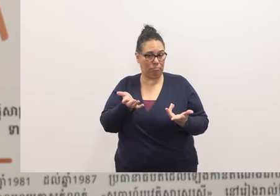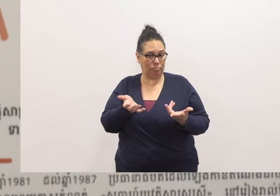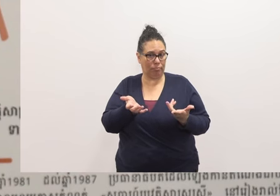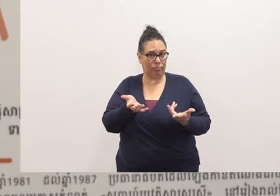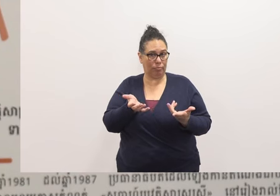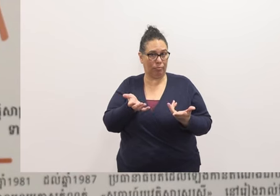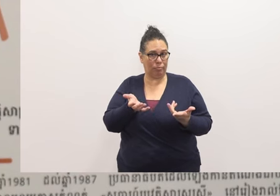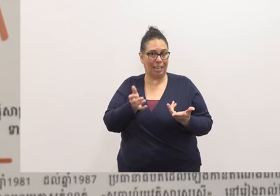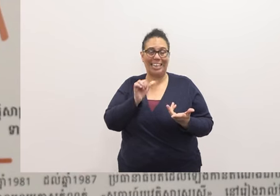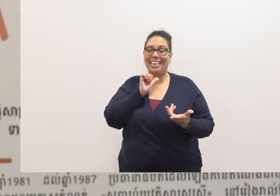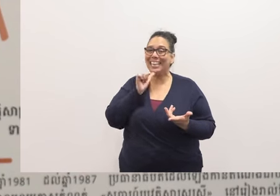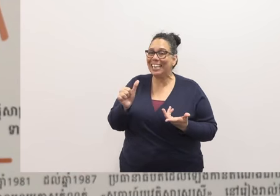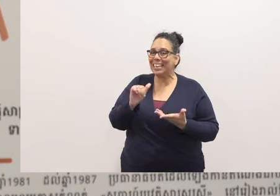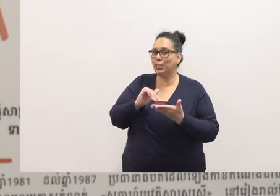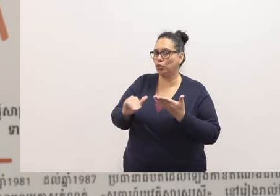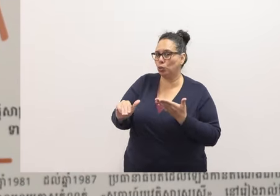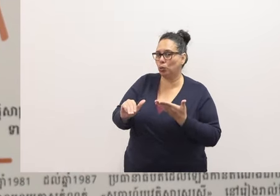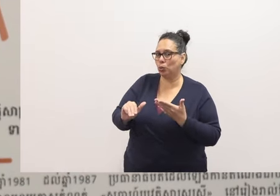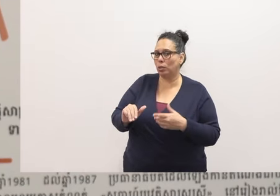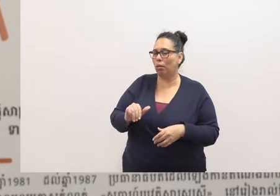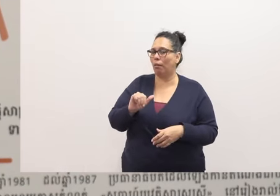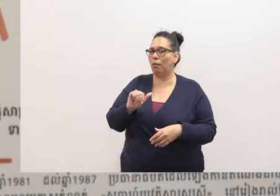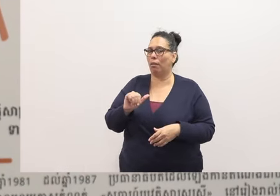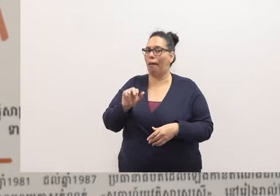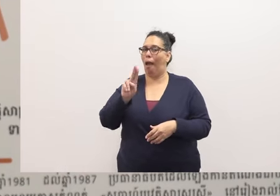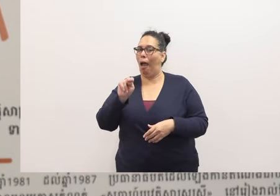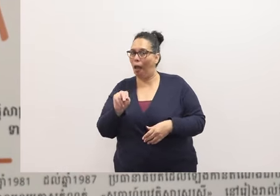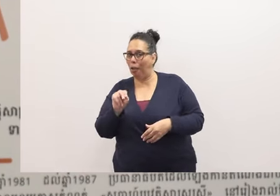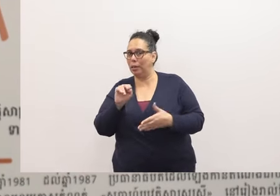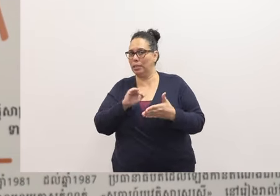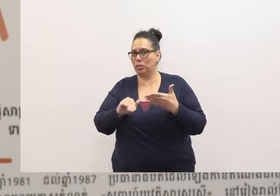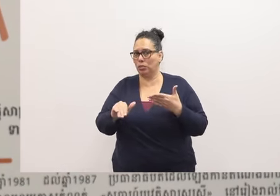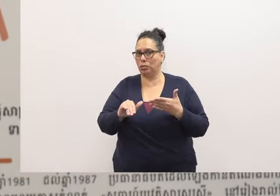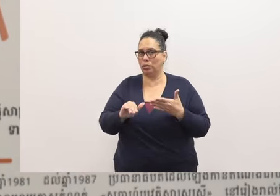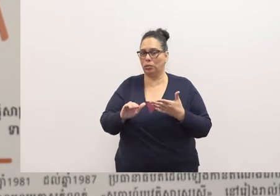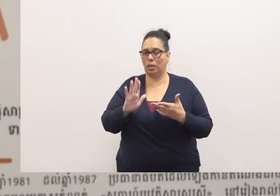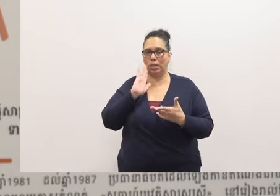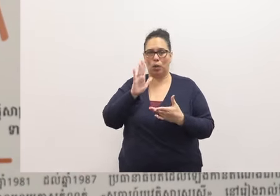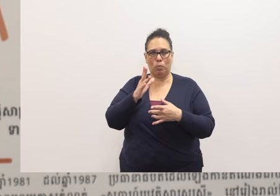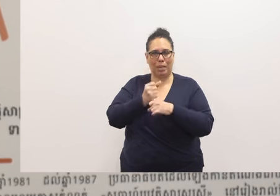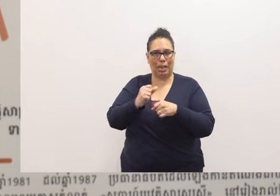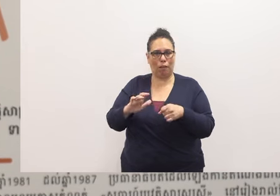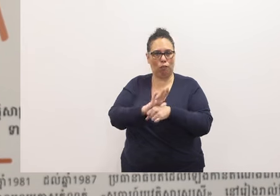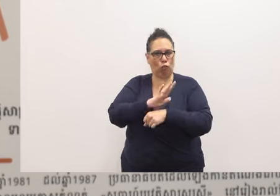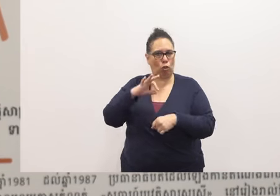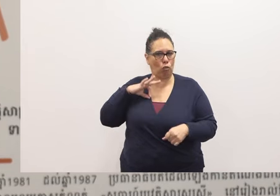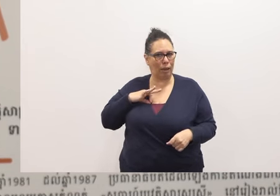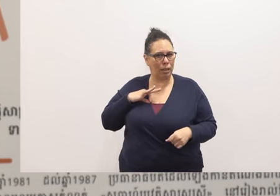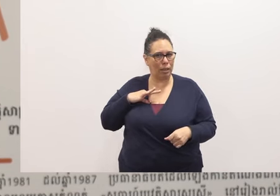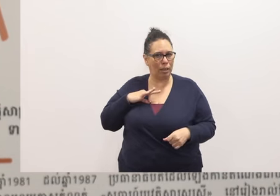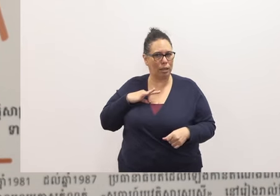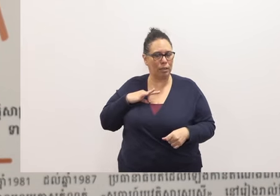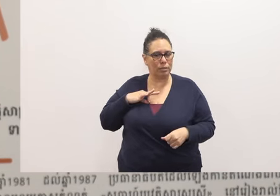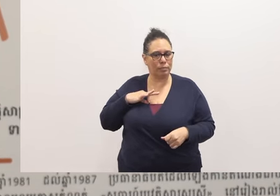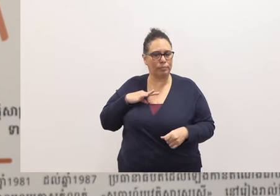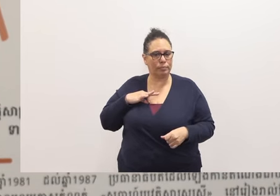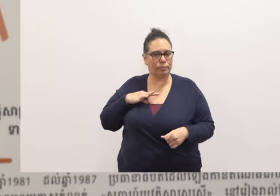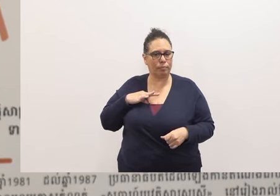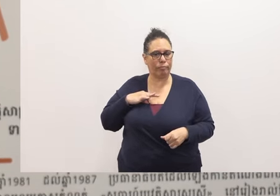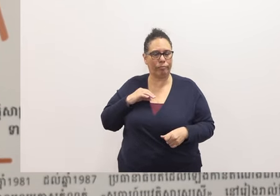an excused or unexcused absence, they will be given full credit. I think that